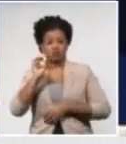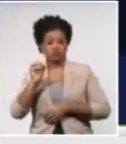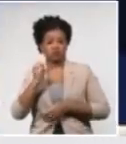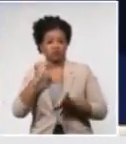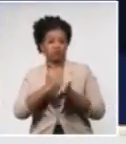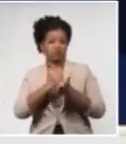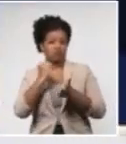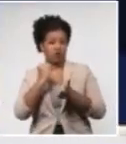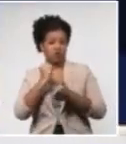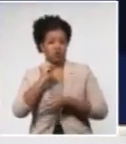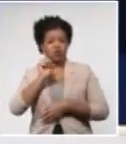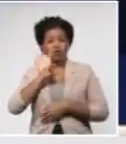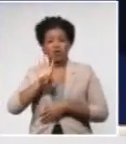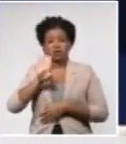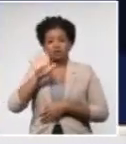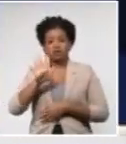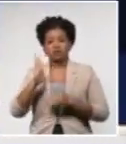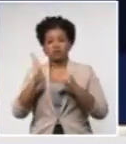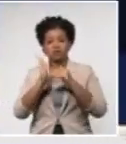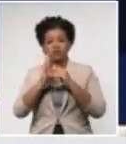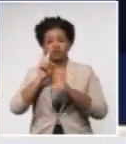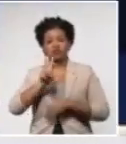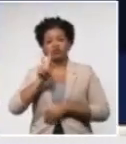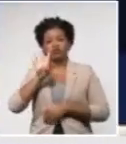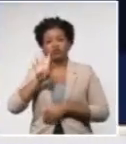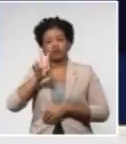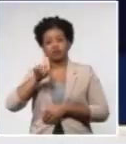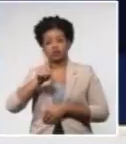2,137,731 confirmed cases and